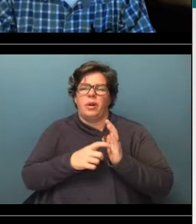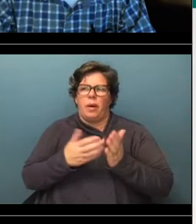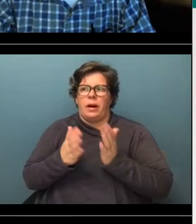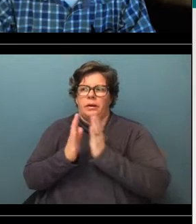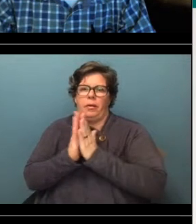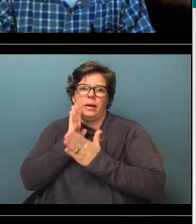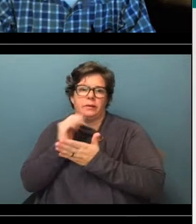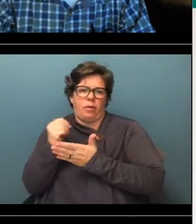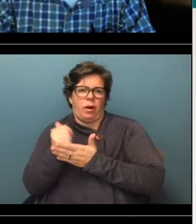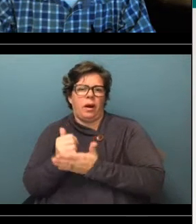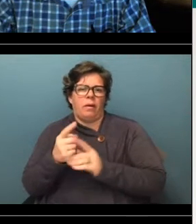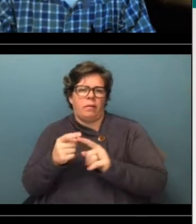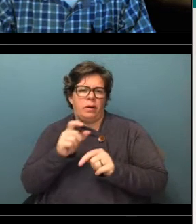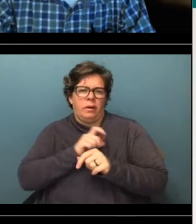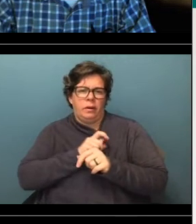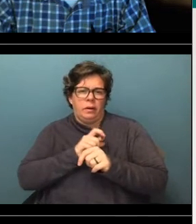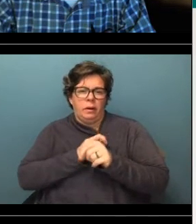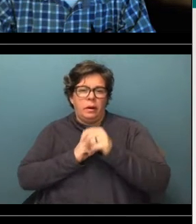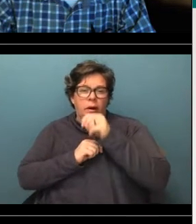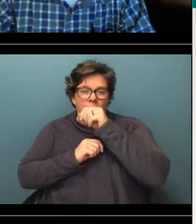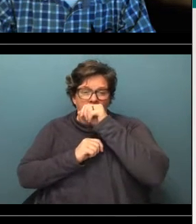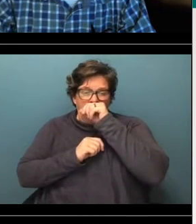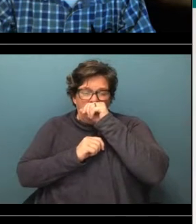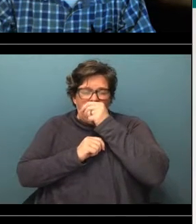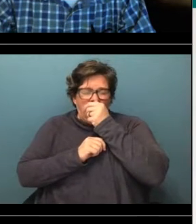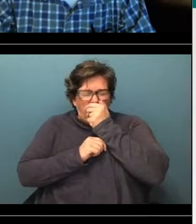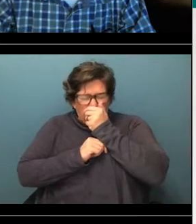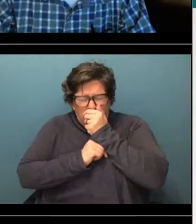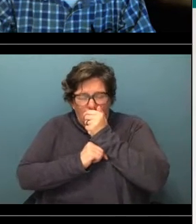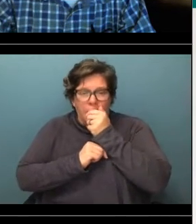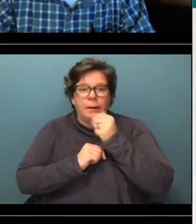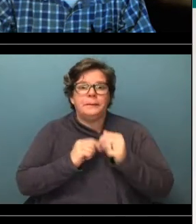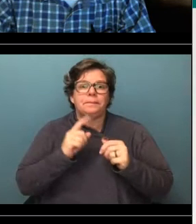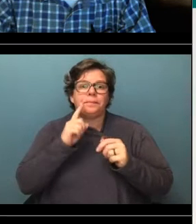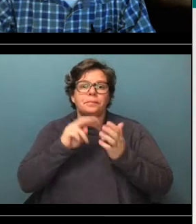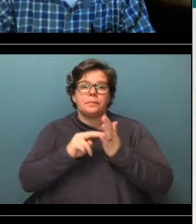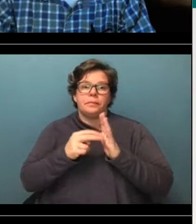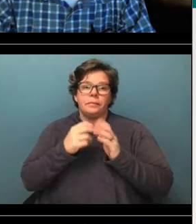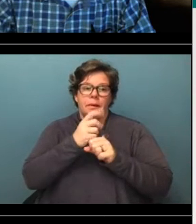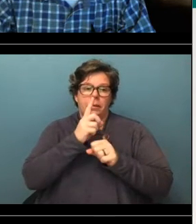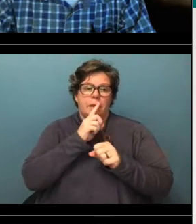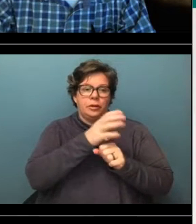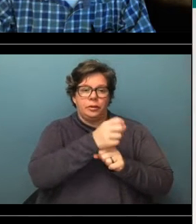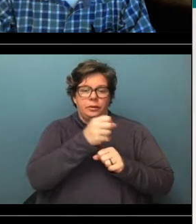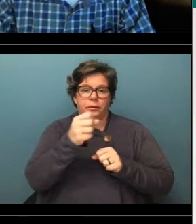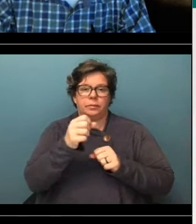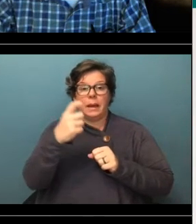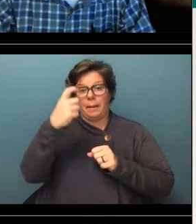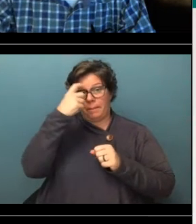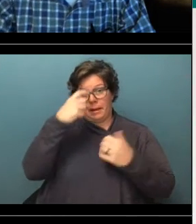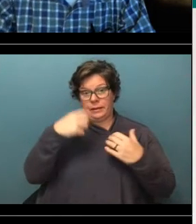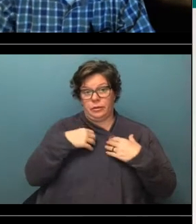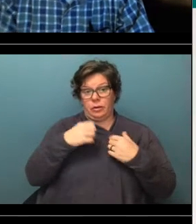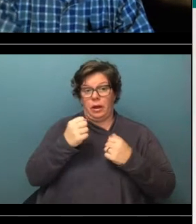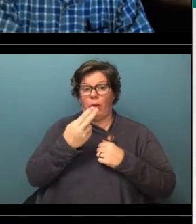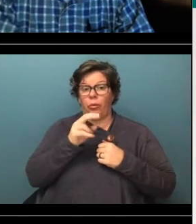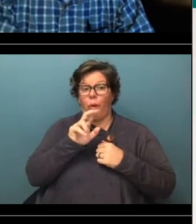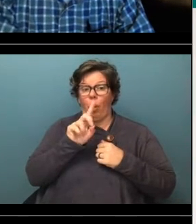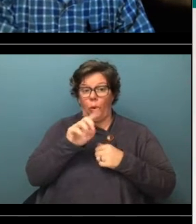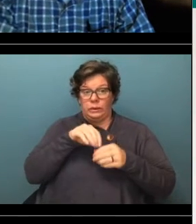assistance from officers to place individuals on mental holds. That doesn't happen nearly as